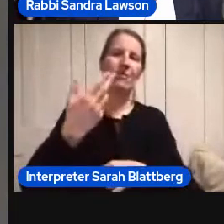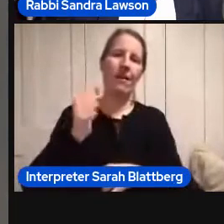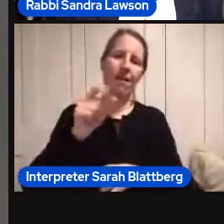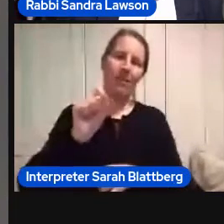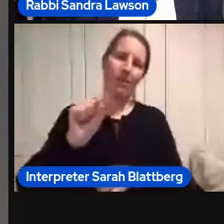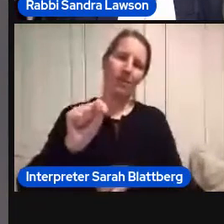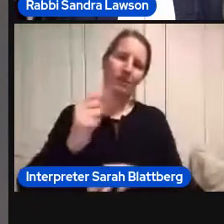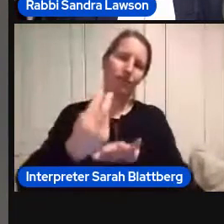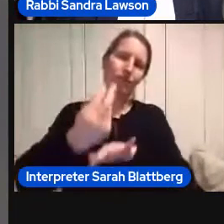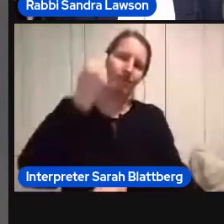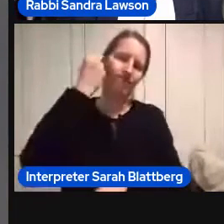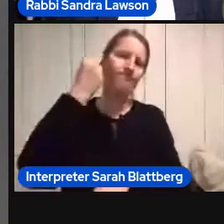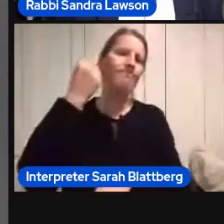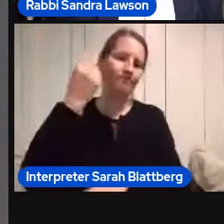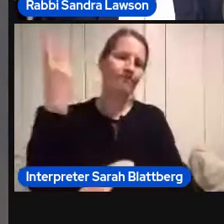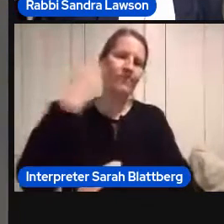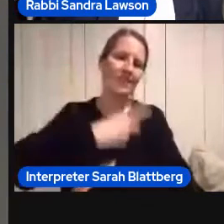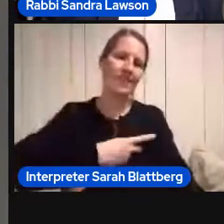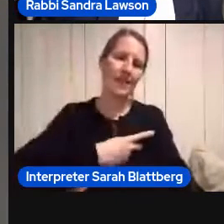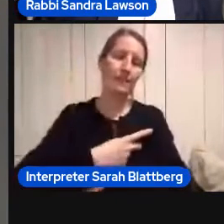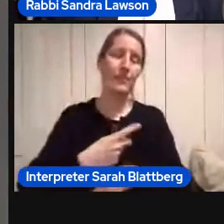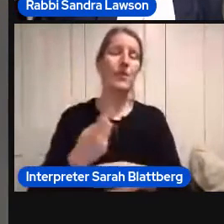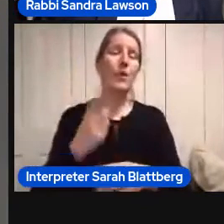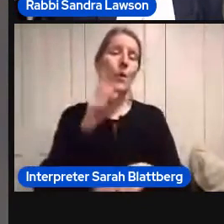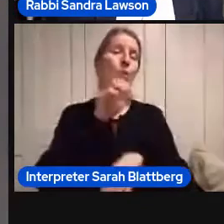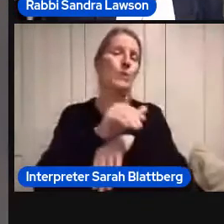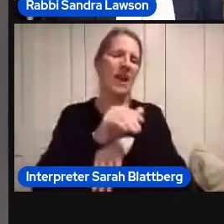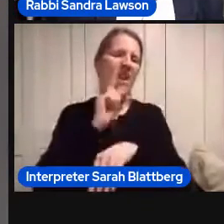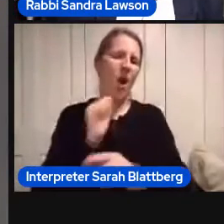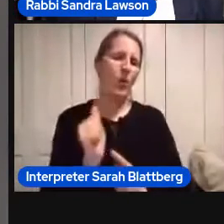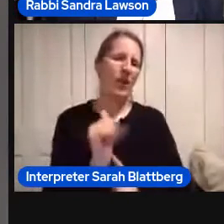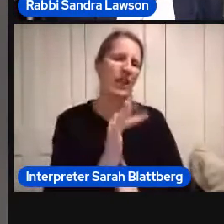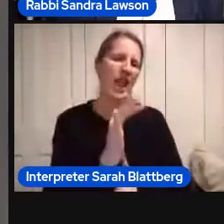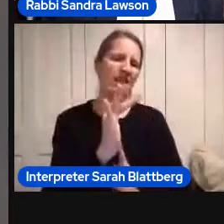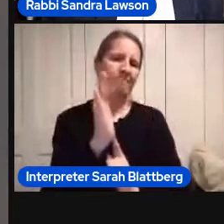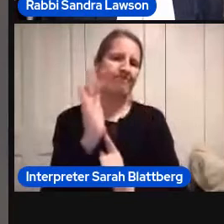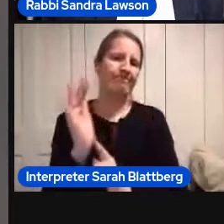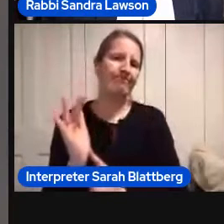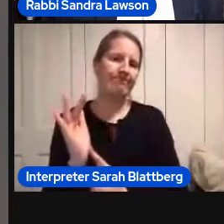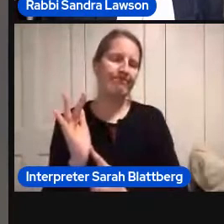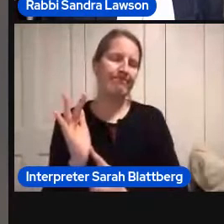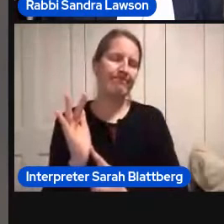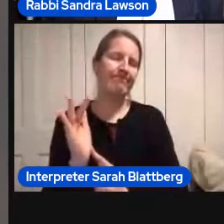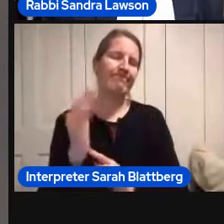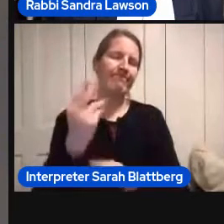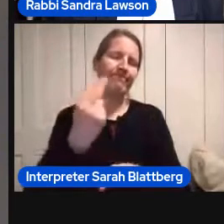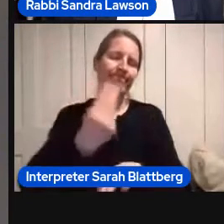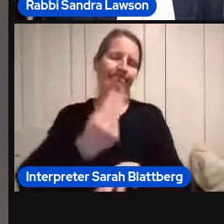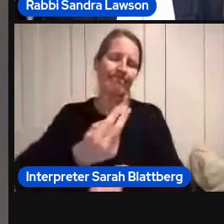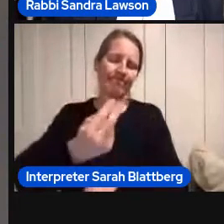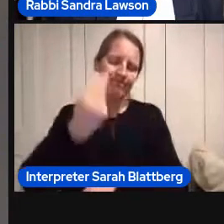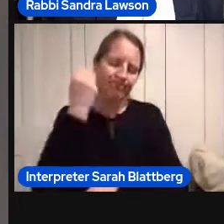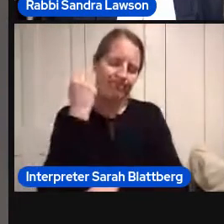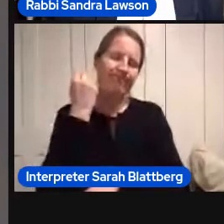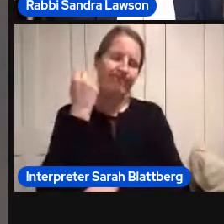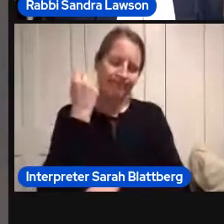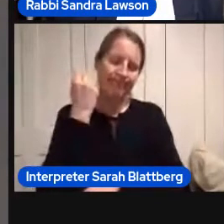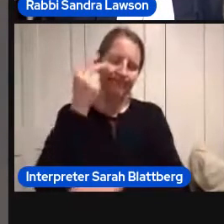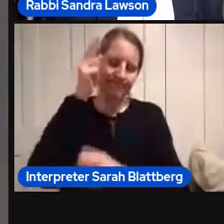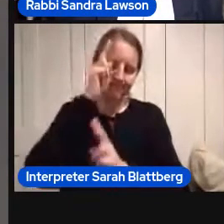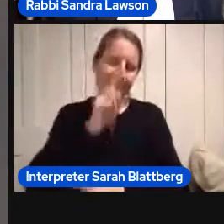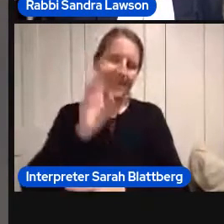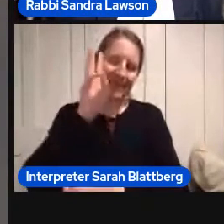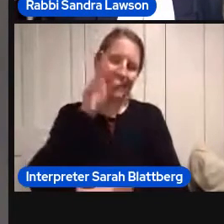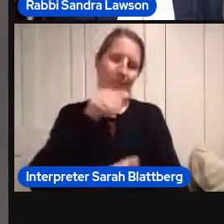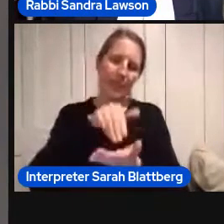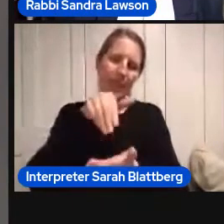so tonight, I light this candle as we remember and honor the 6 million Jewish victims of the